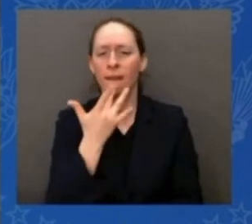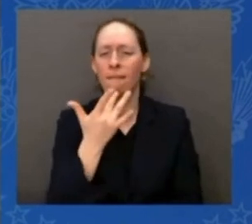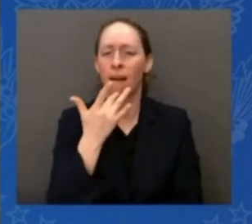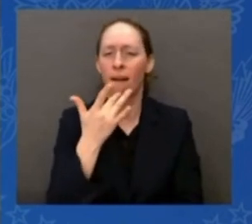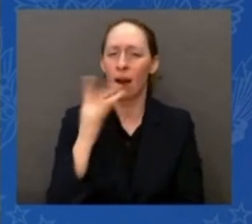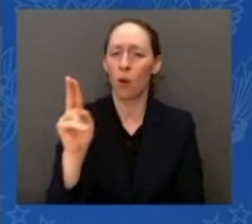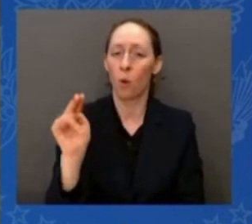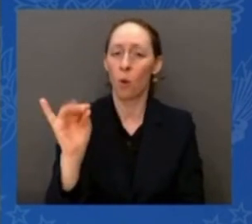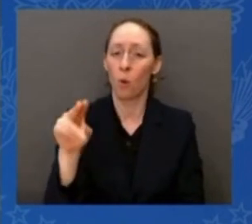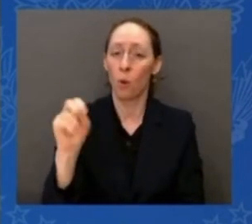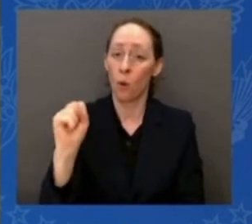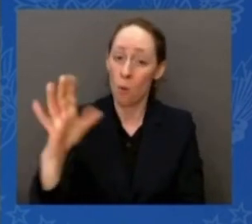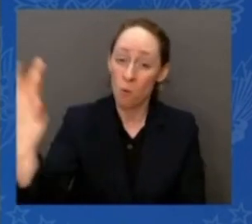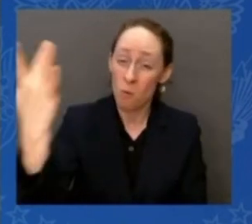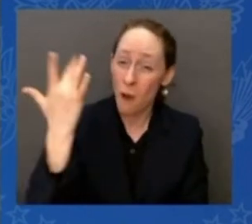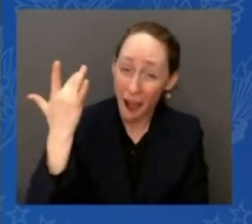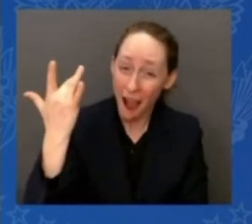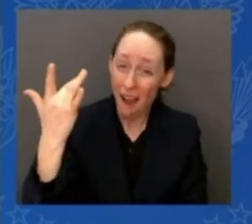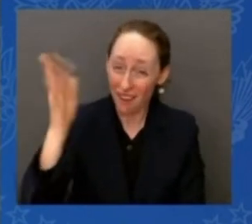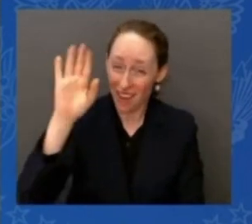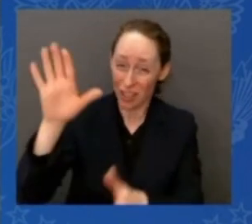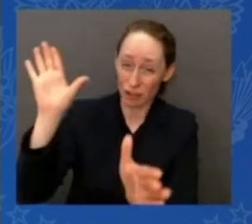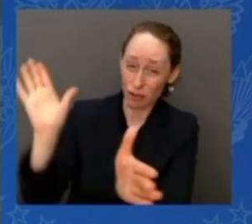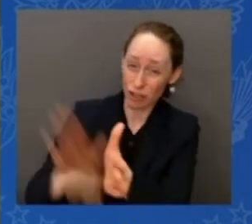No kidding.